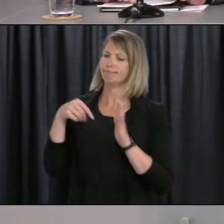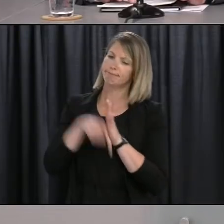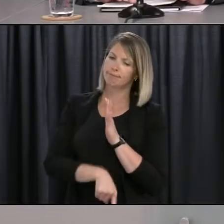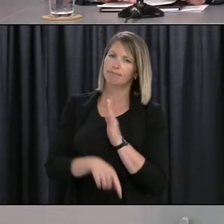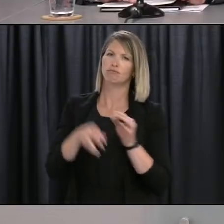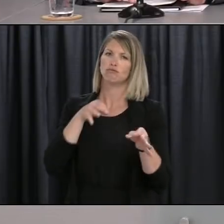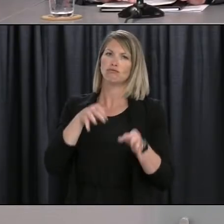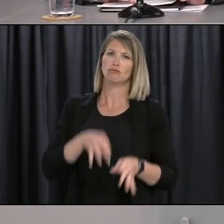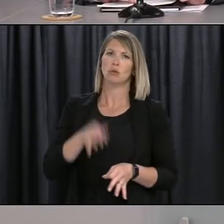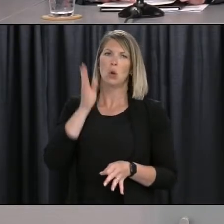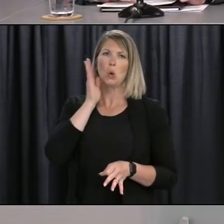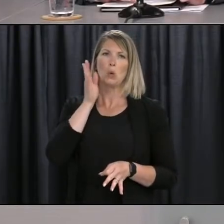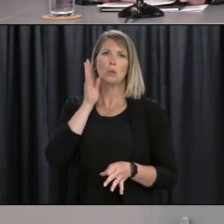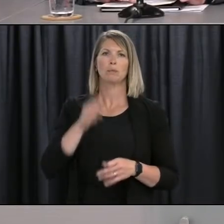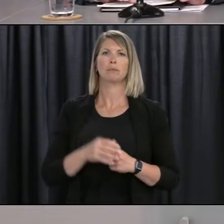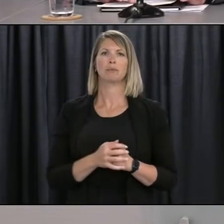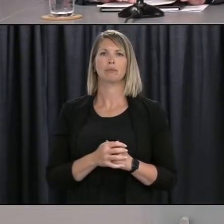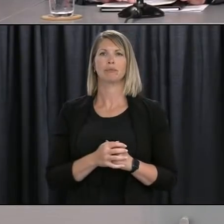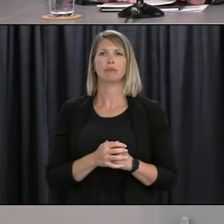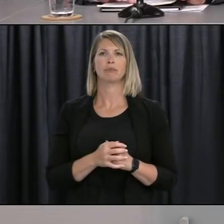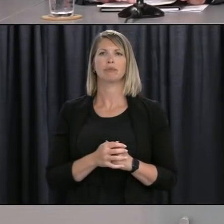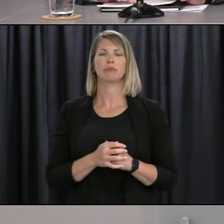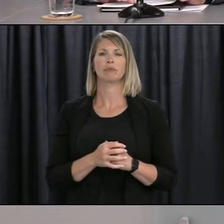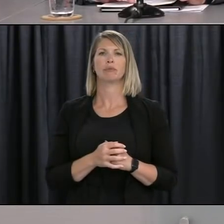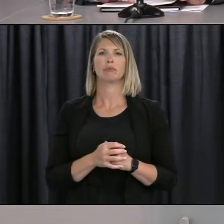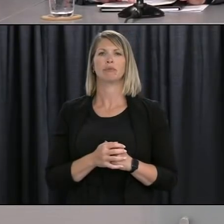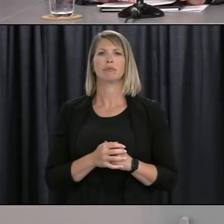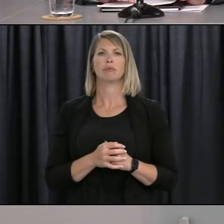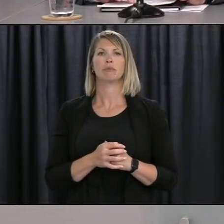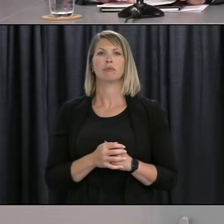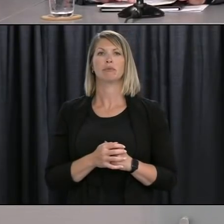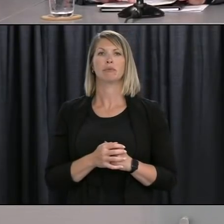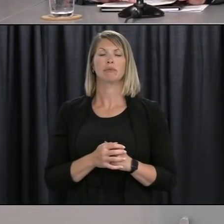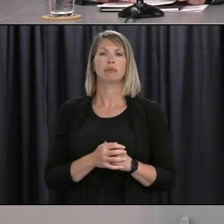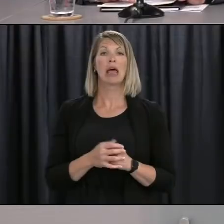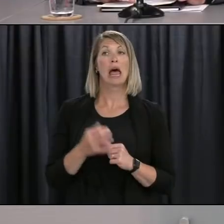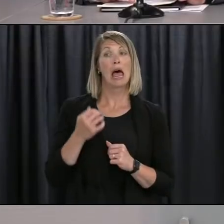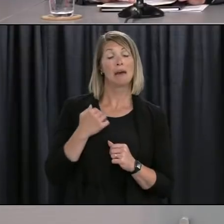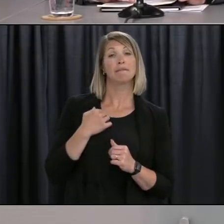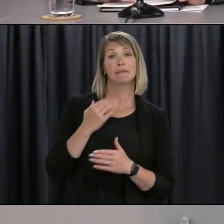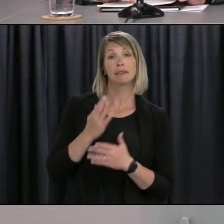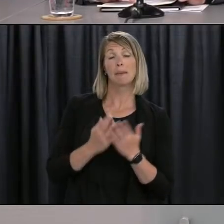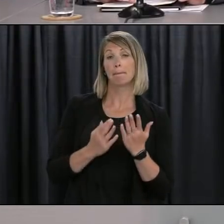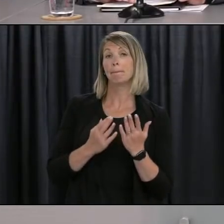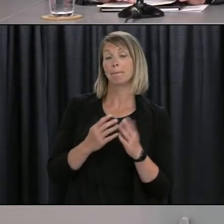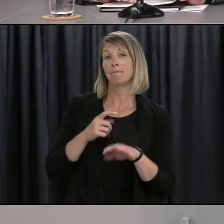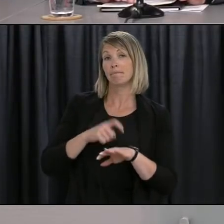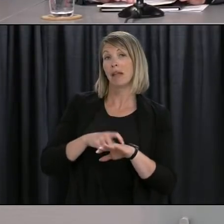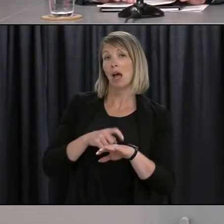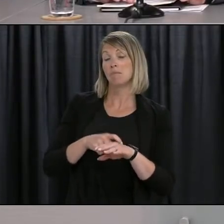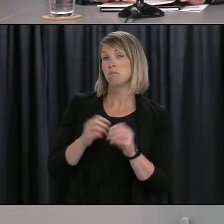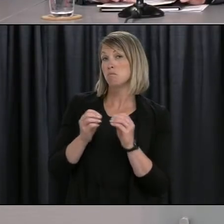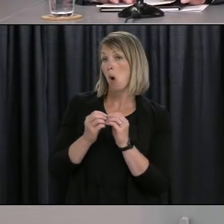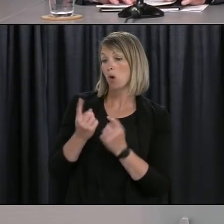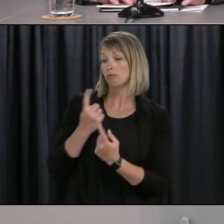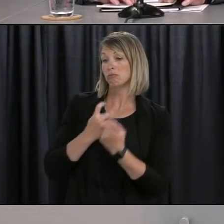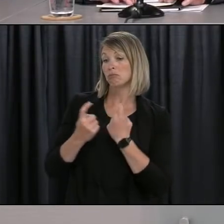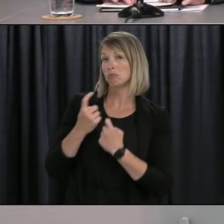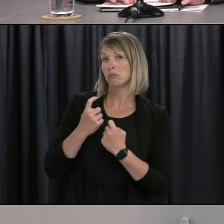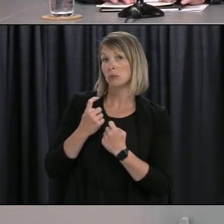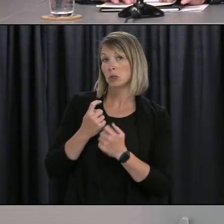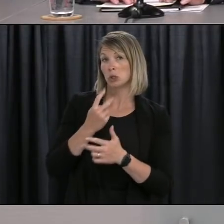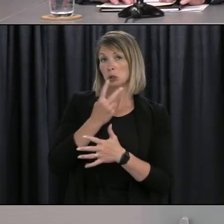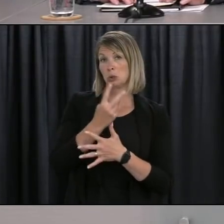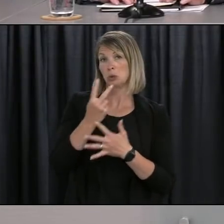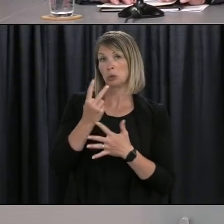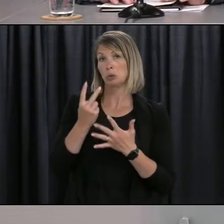you, Premier. We've allotted approximately 1 hour for this news conference, so we still have a bit of time left. So each reporter is going to be given an opportunity to ask 2 quick